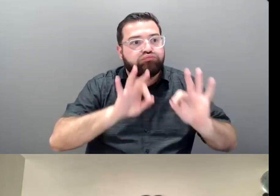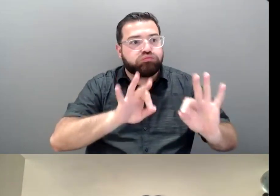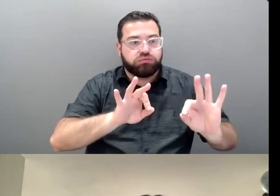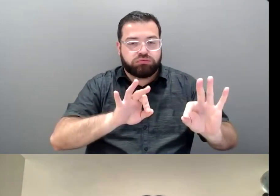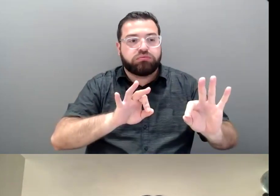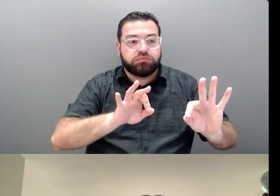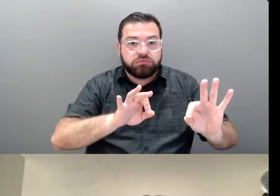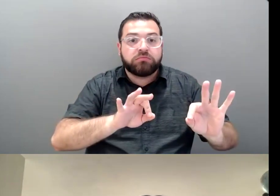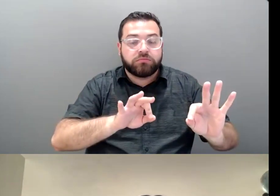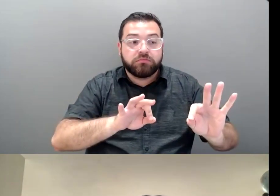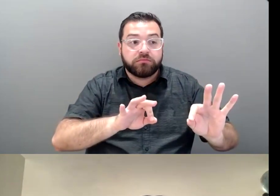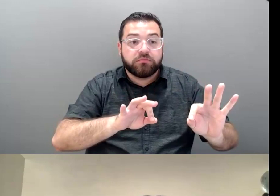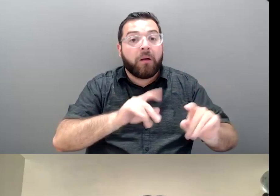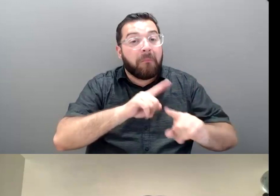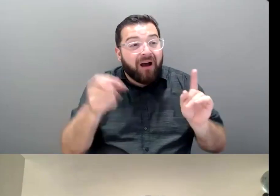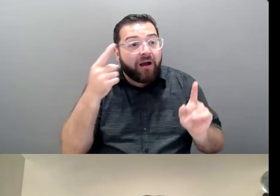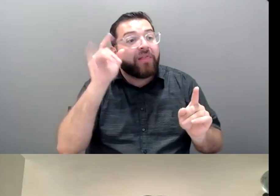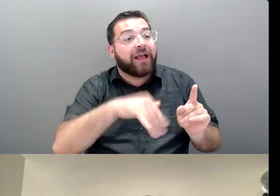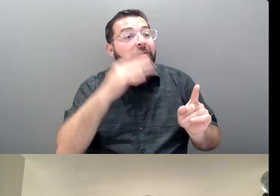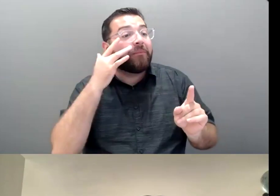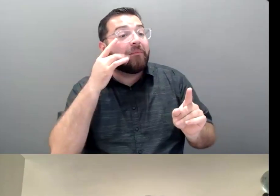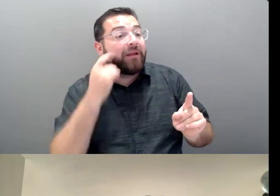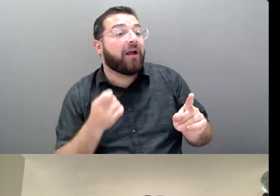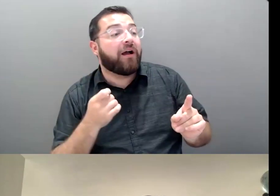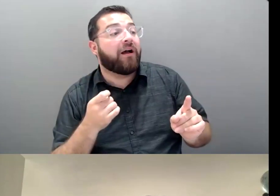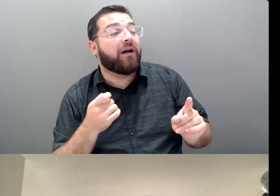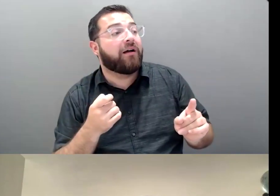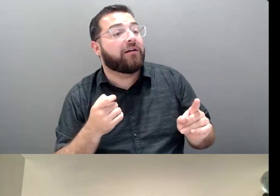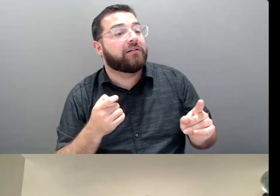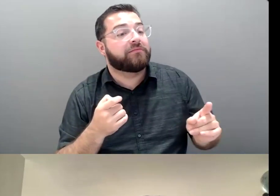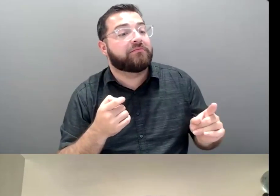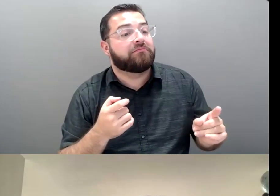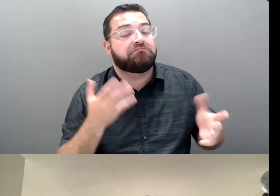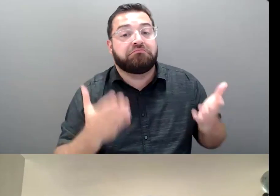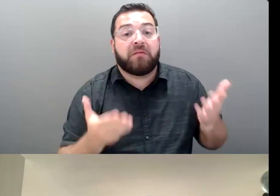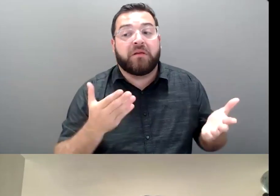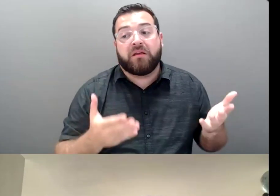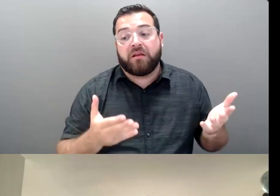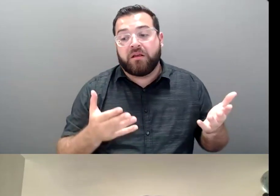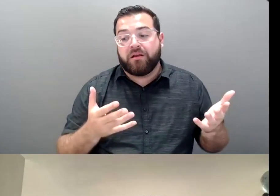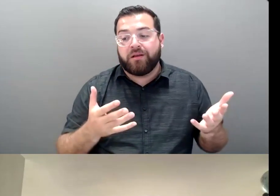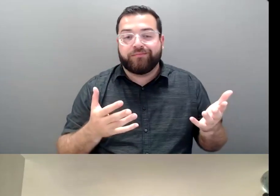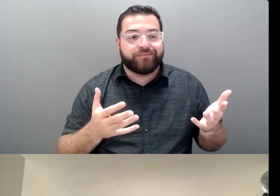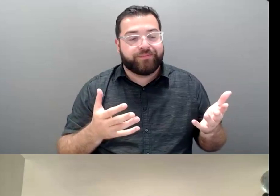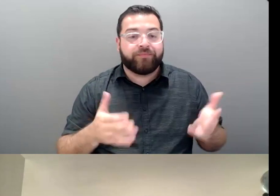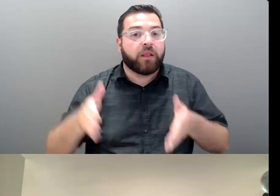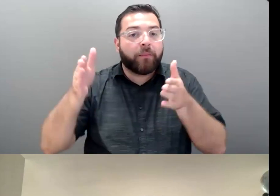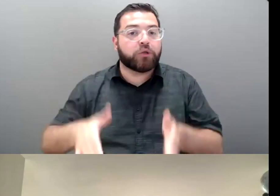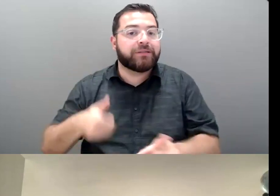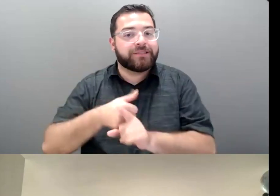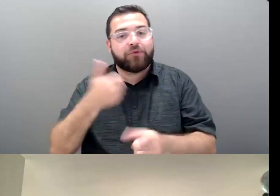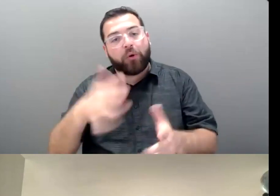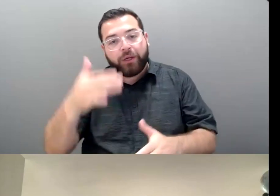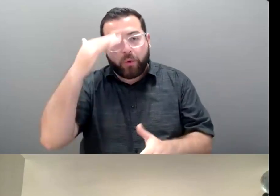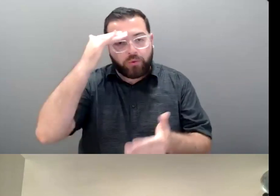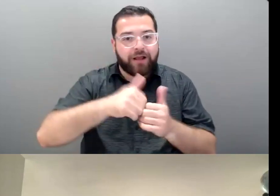But that's because maybe they've gotten to the point where, you know, a person can design a bridge without the, I don't